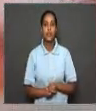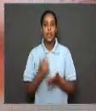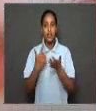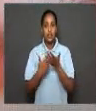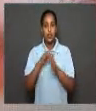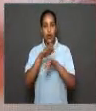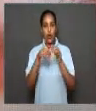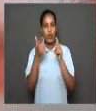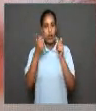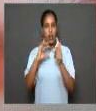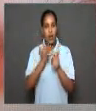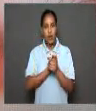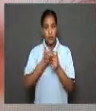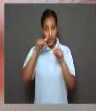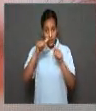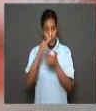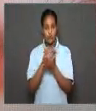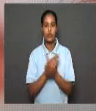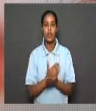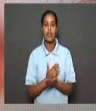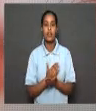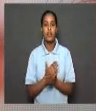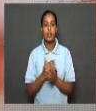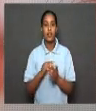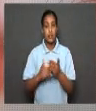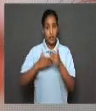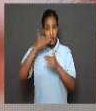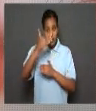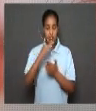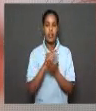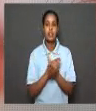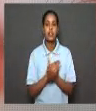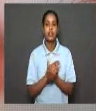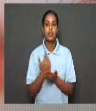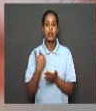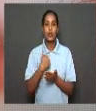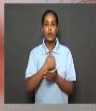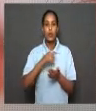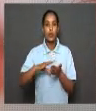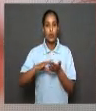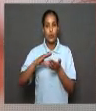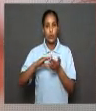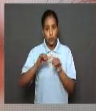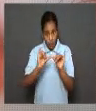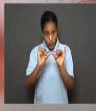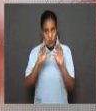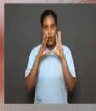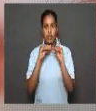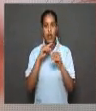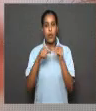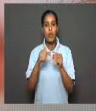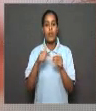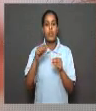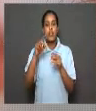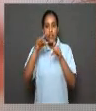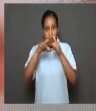This is all for our lesson today. In our next lesson, we will continue talking about the